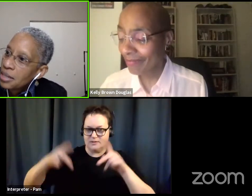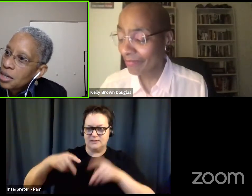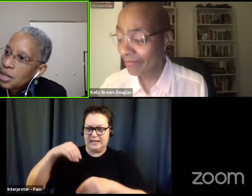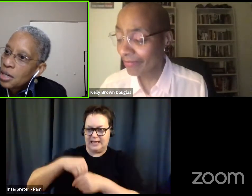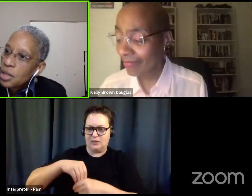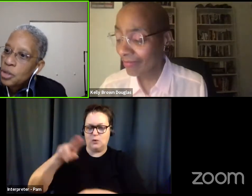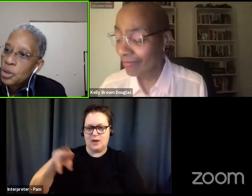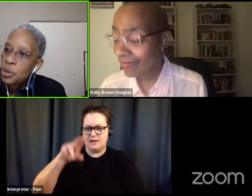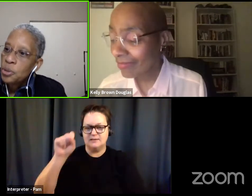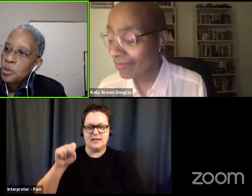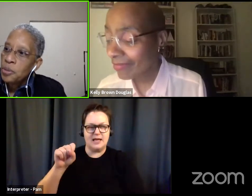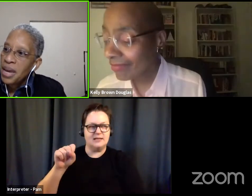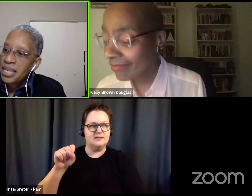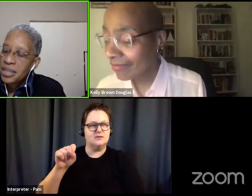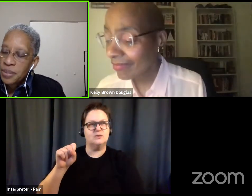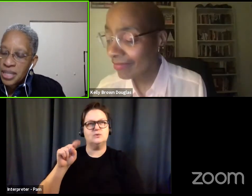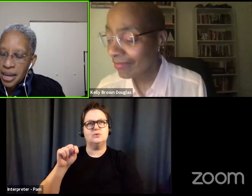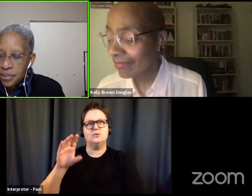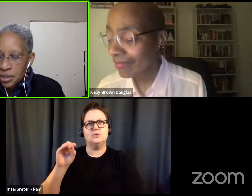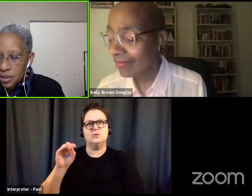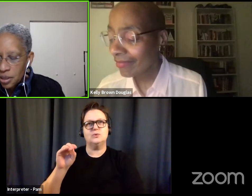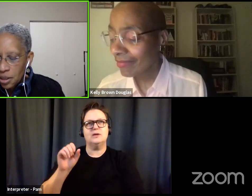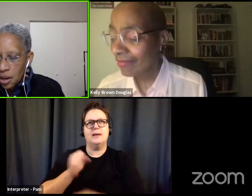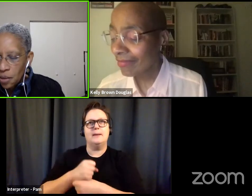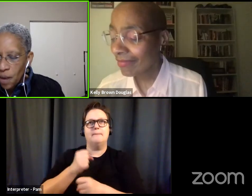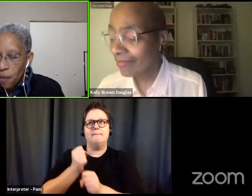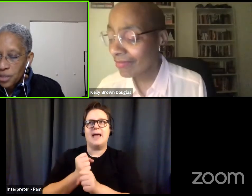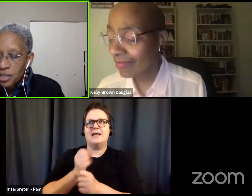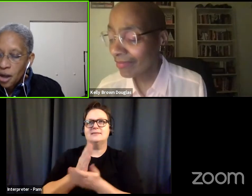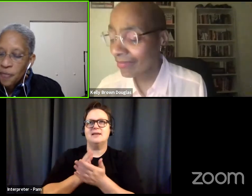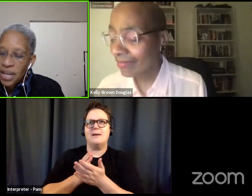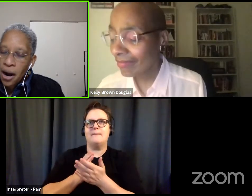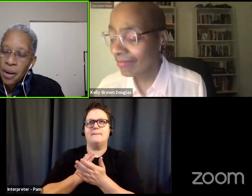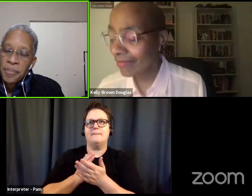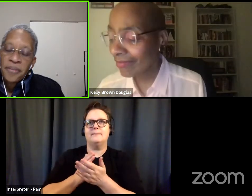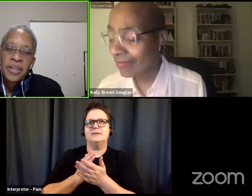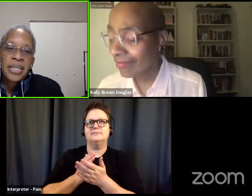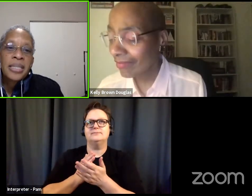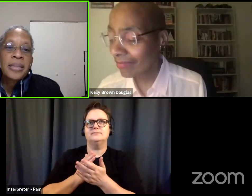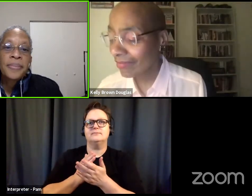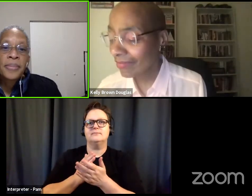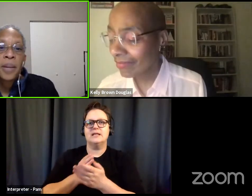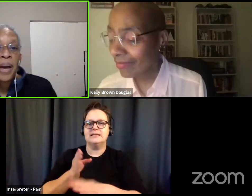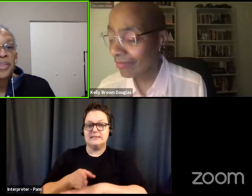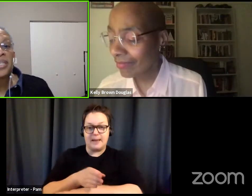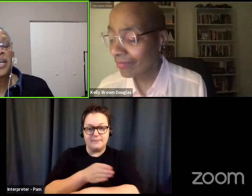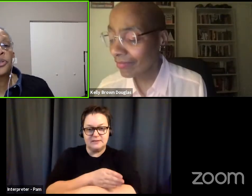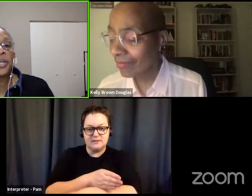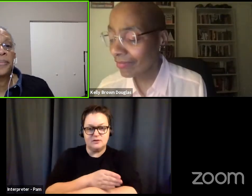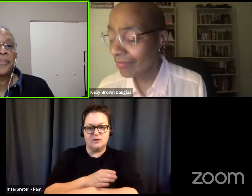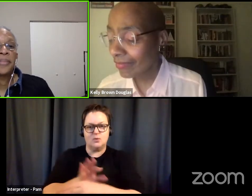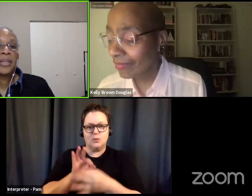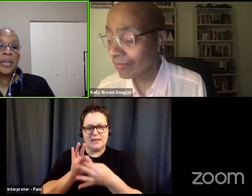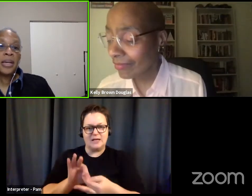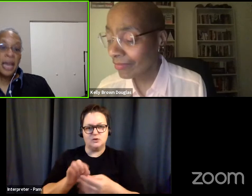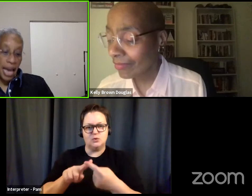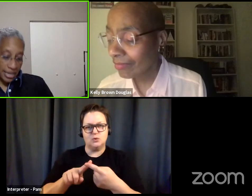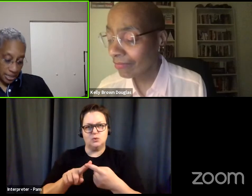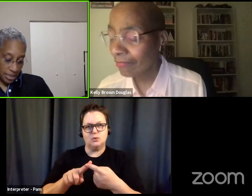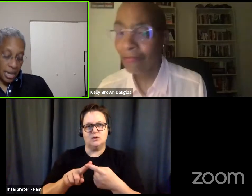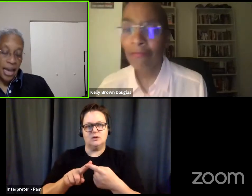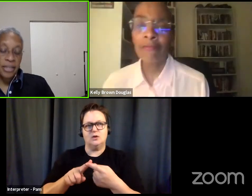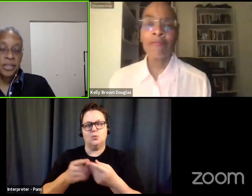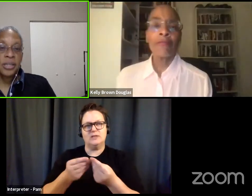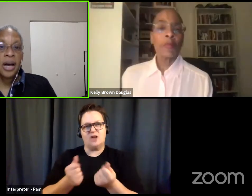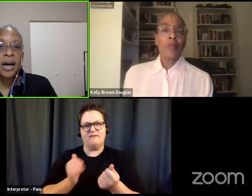States to make some steps around resolving our ambivalence about this country